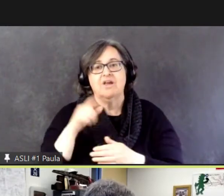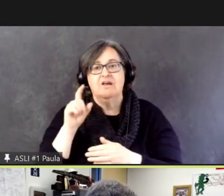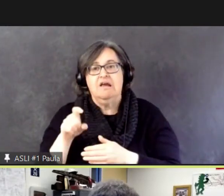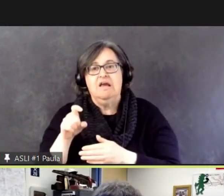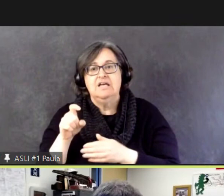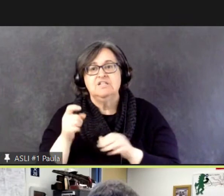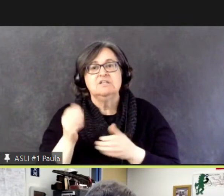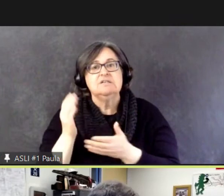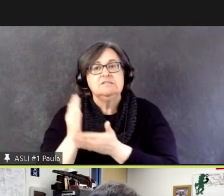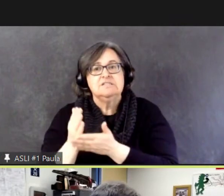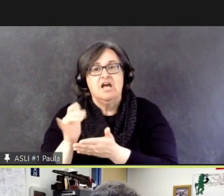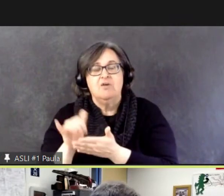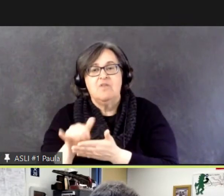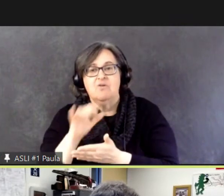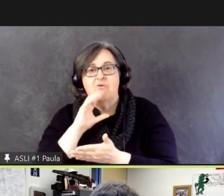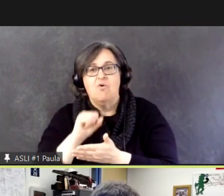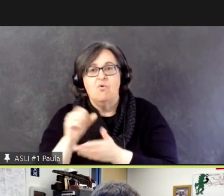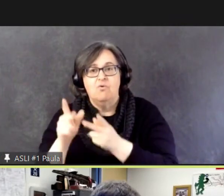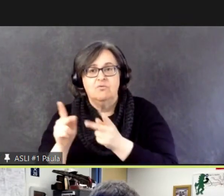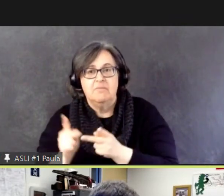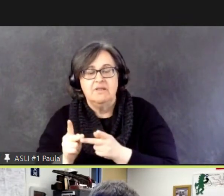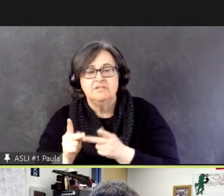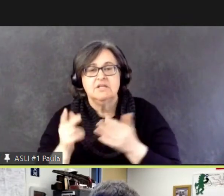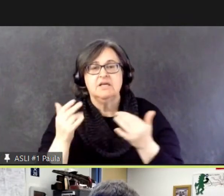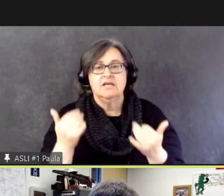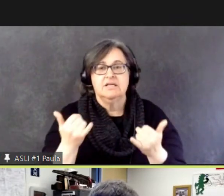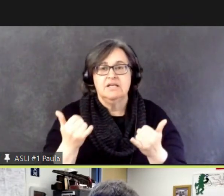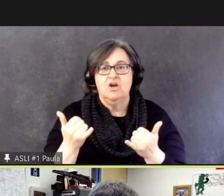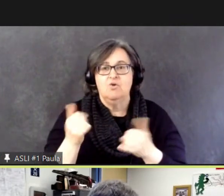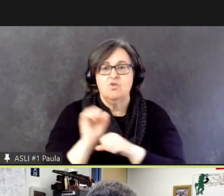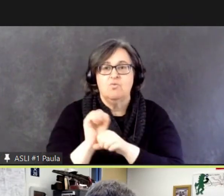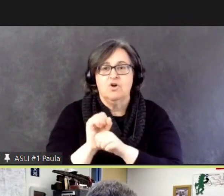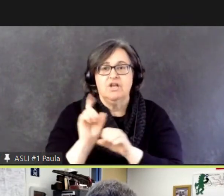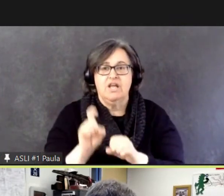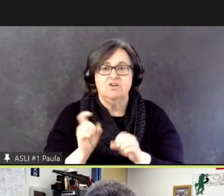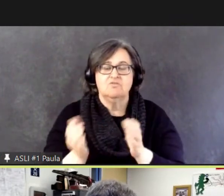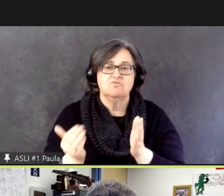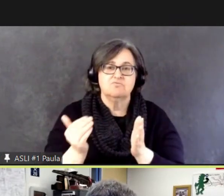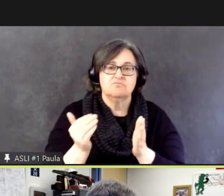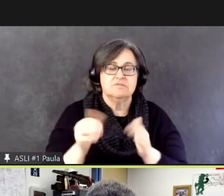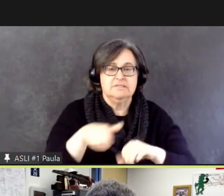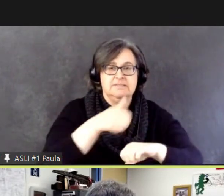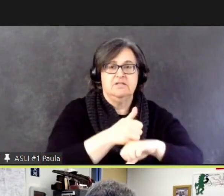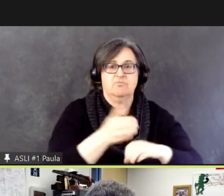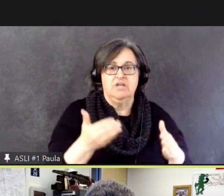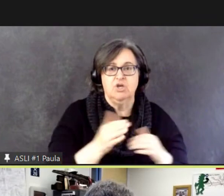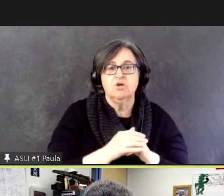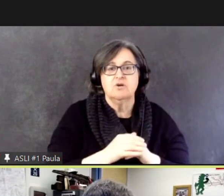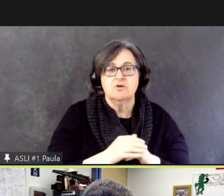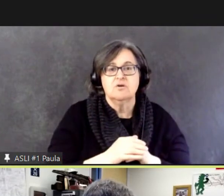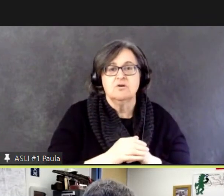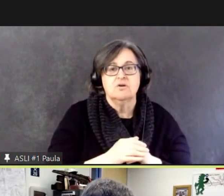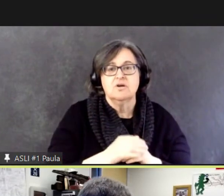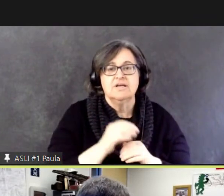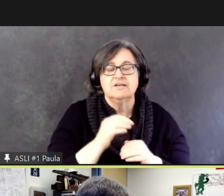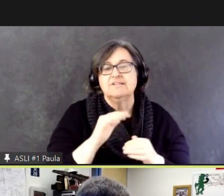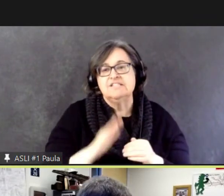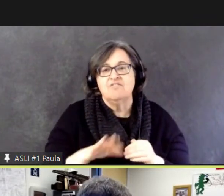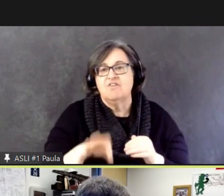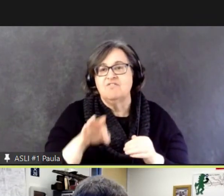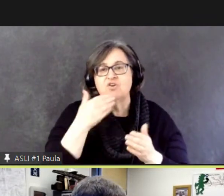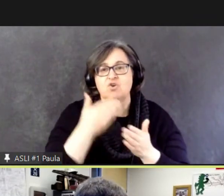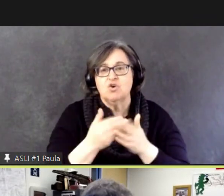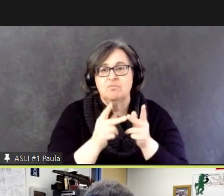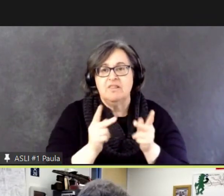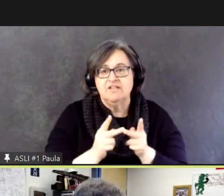late 2009 timeframe. And that work had to be reprogrammed kind of system-wide to be accommodated. It's never really found a good home, and it's really